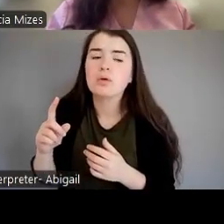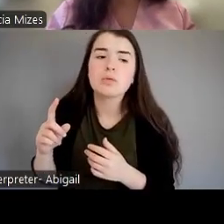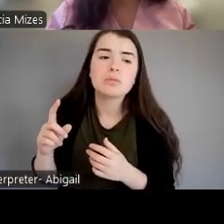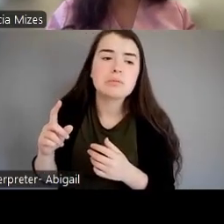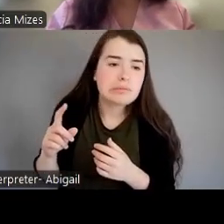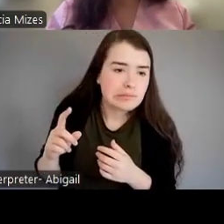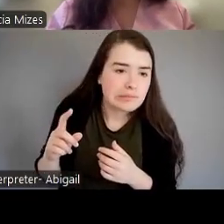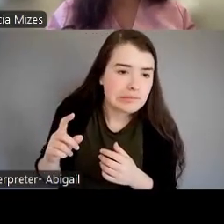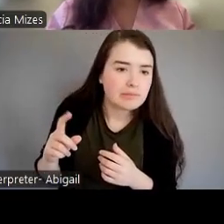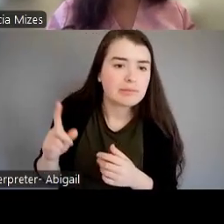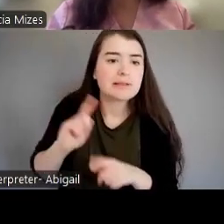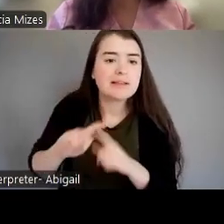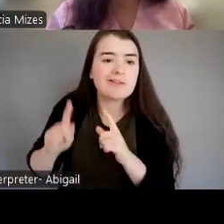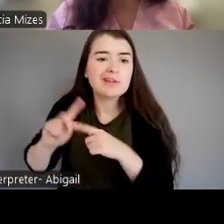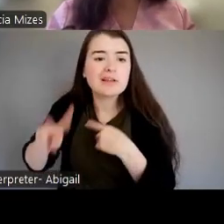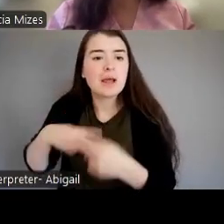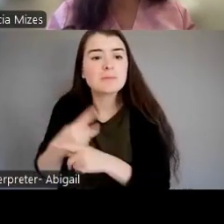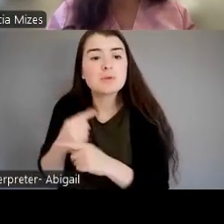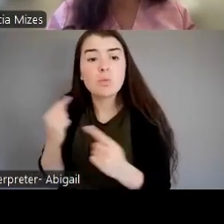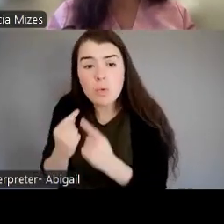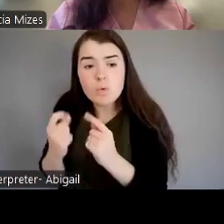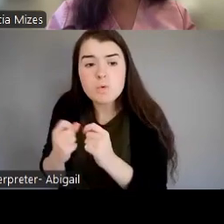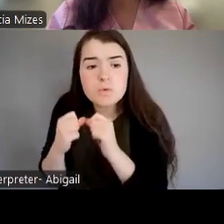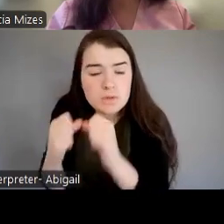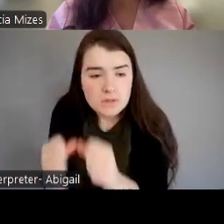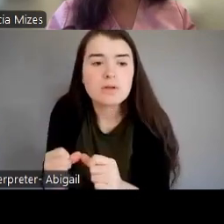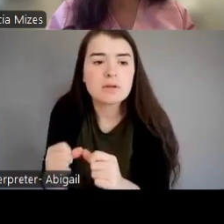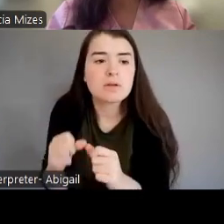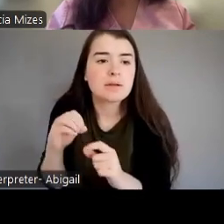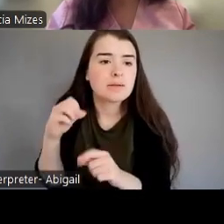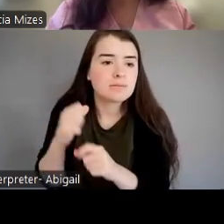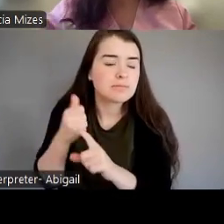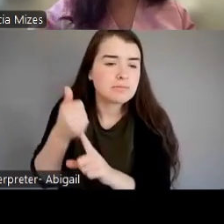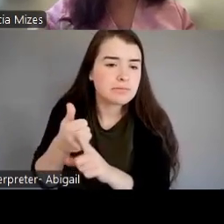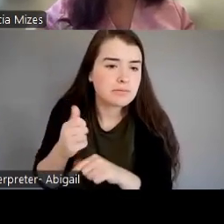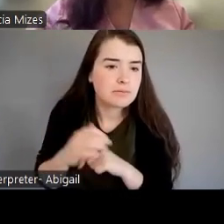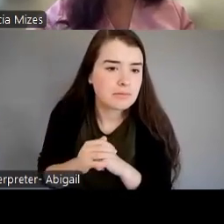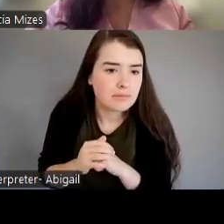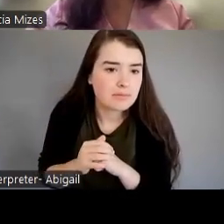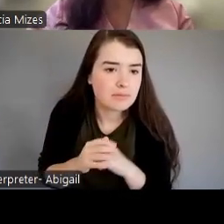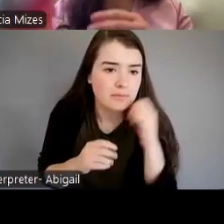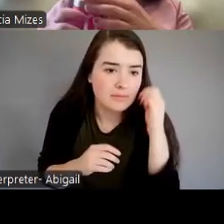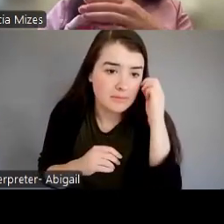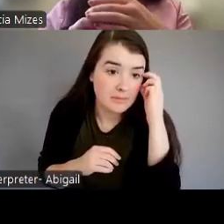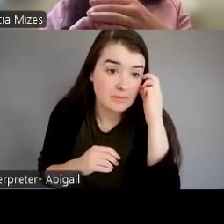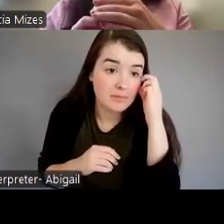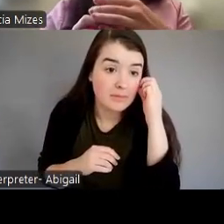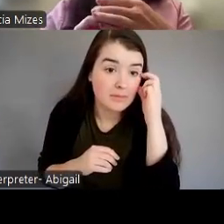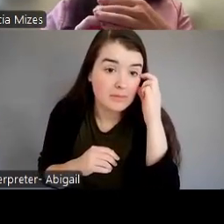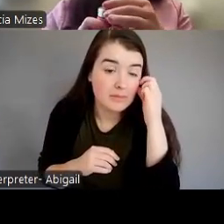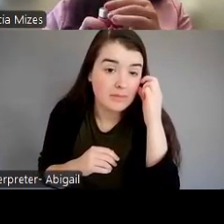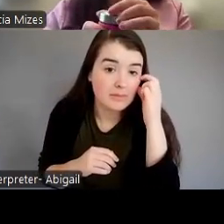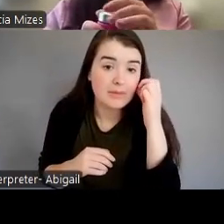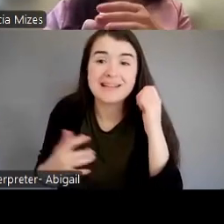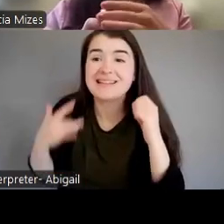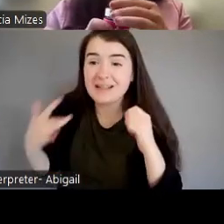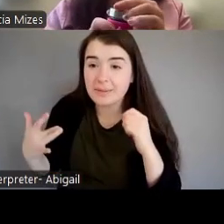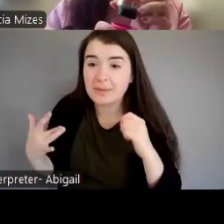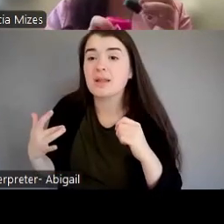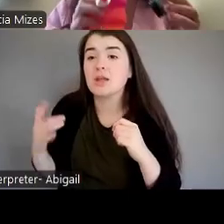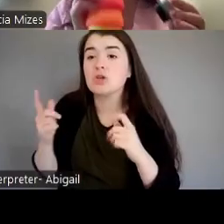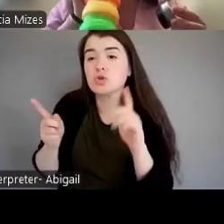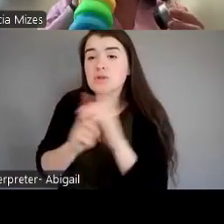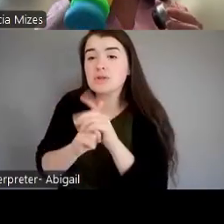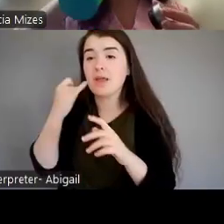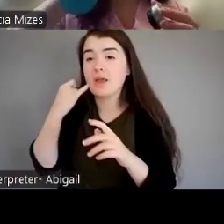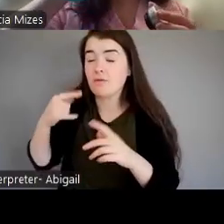skin patients, 30 to 40% of darker skin patients present with squamous cell carcinoma in a non-healing wound or a chronic